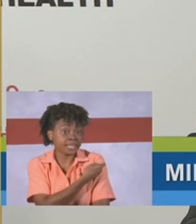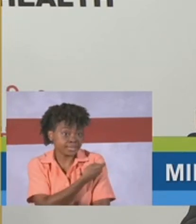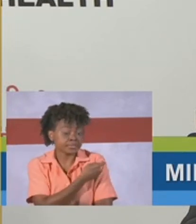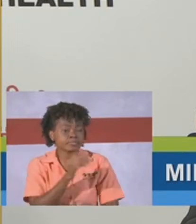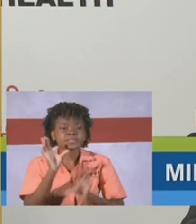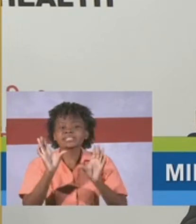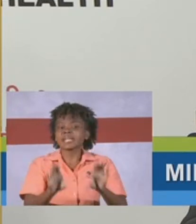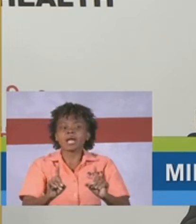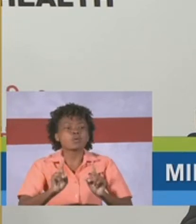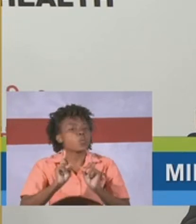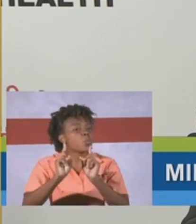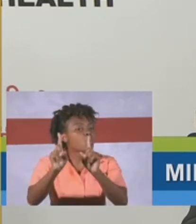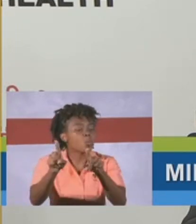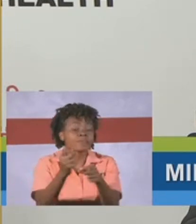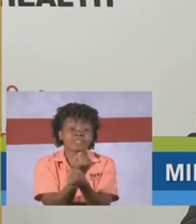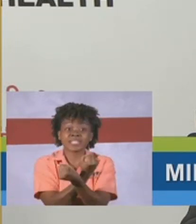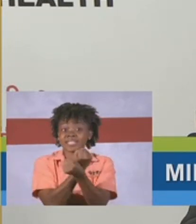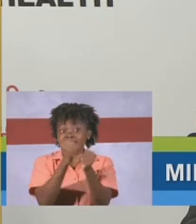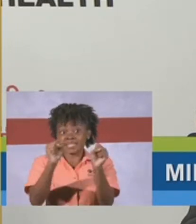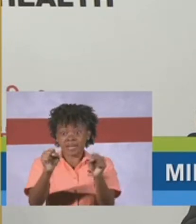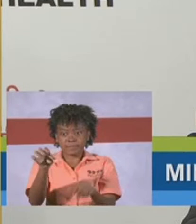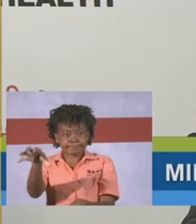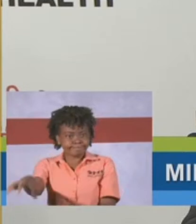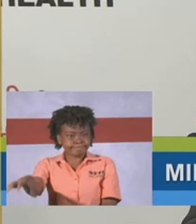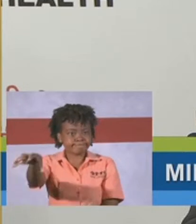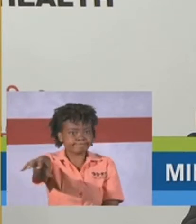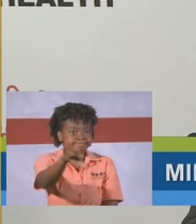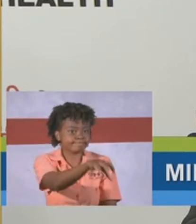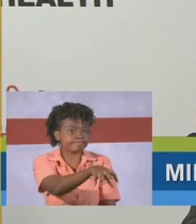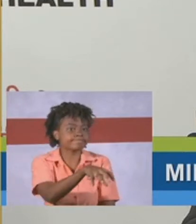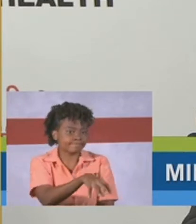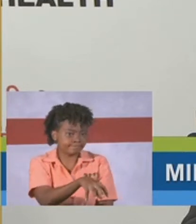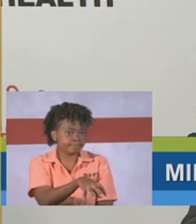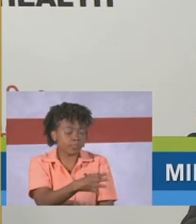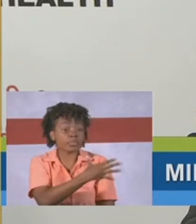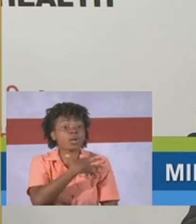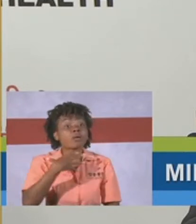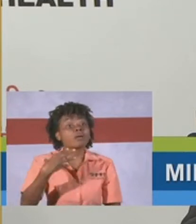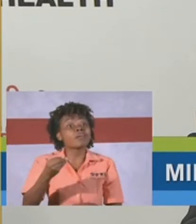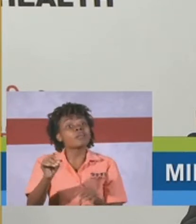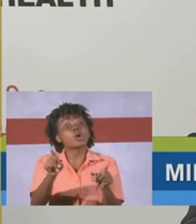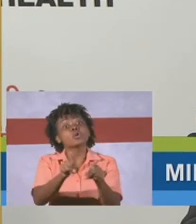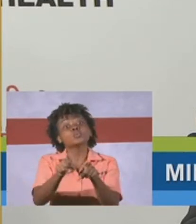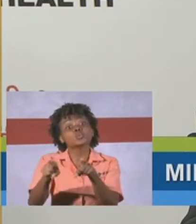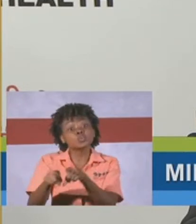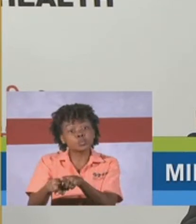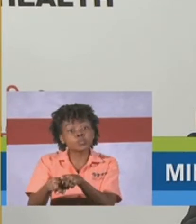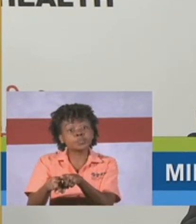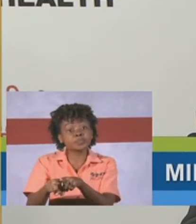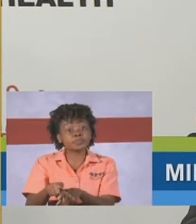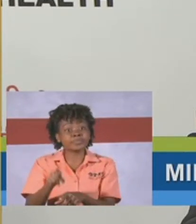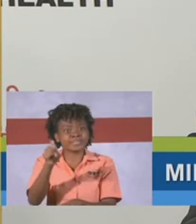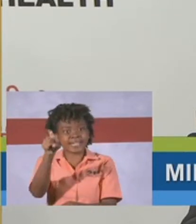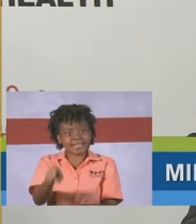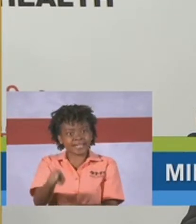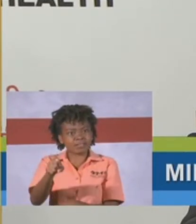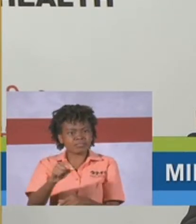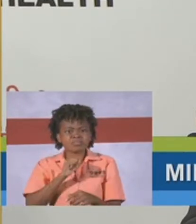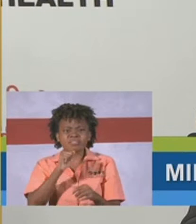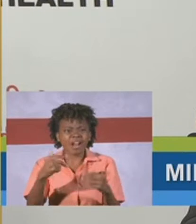the capacity at 50%, but the actual operation of a safe zone is the responsibility of the